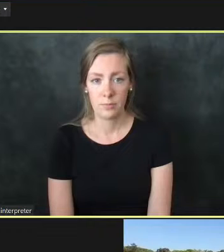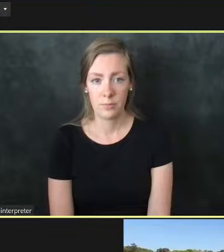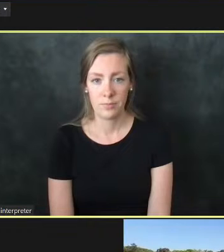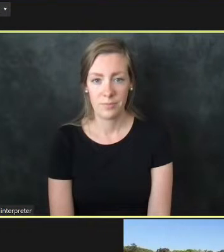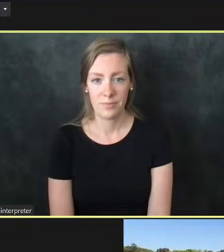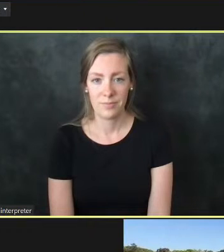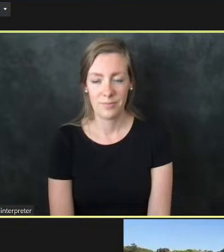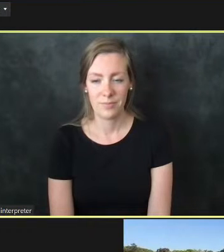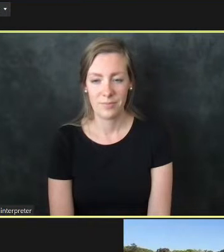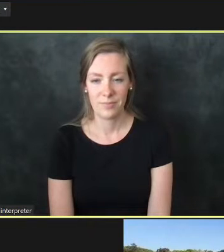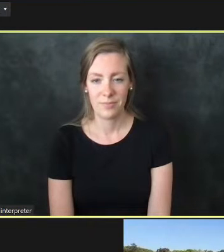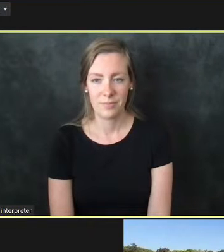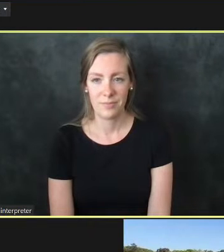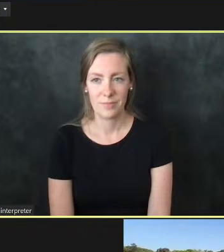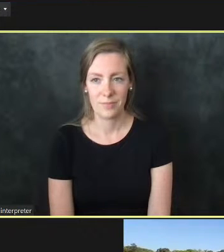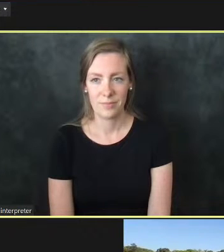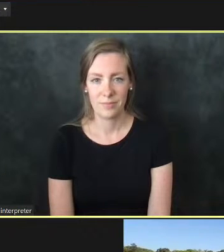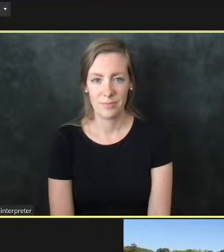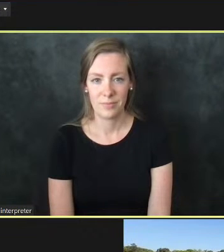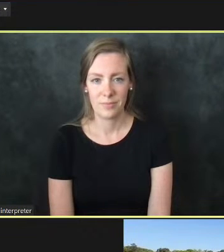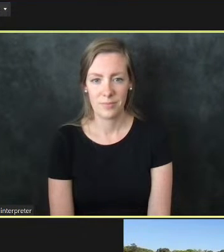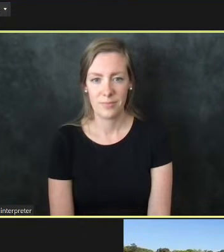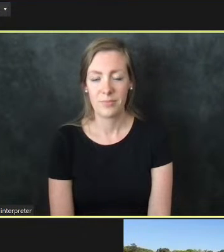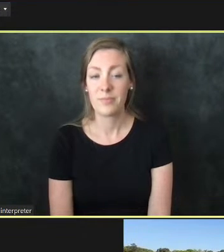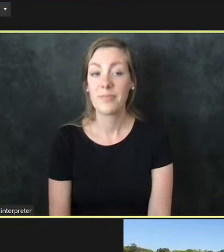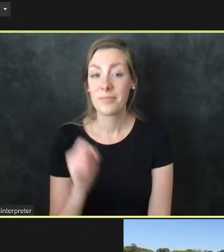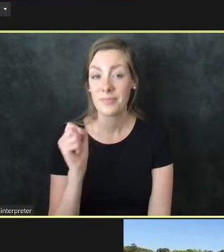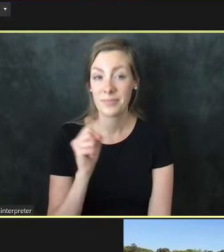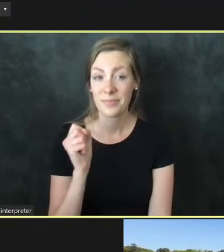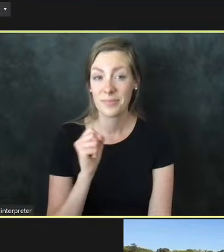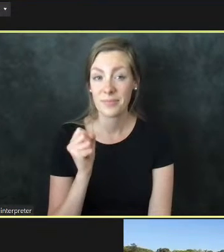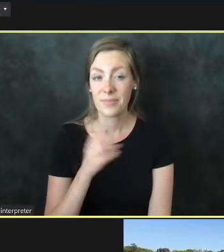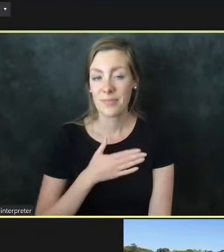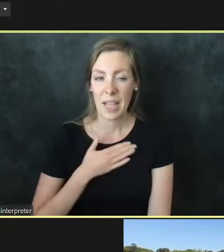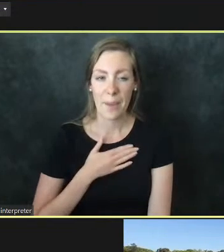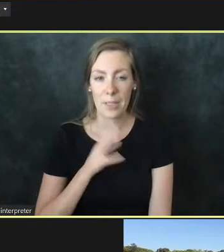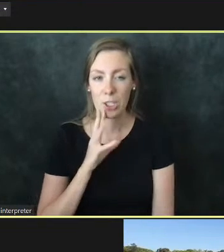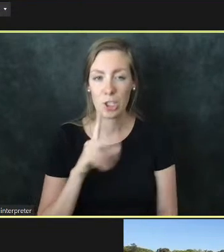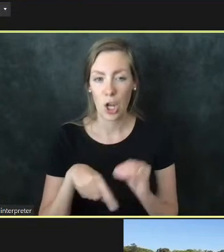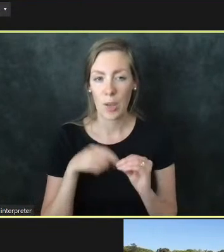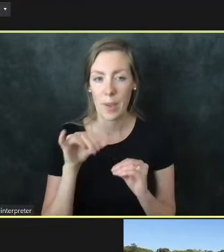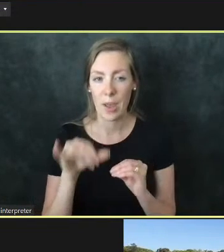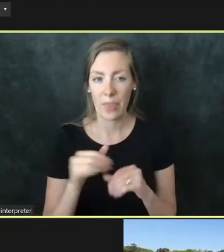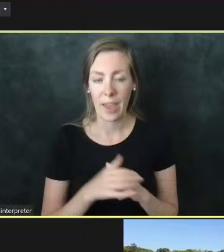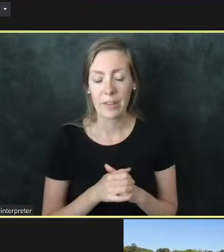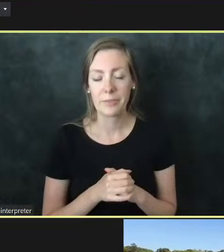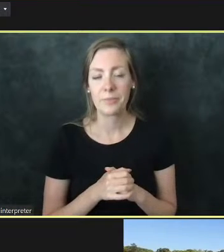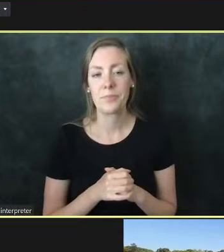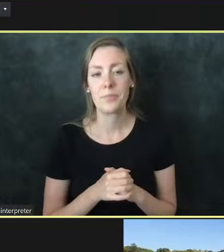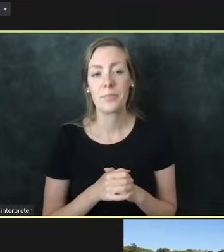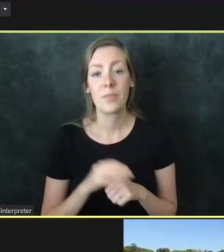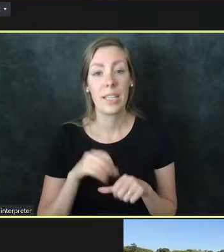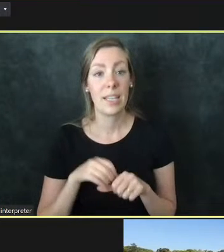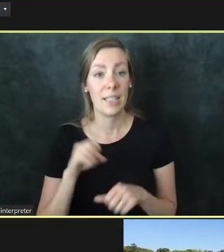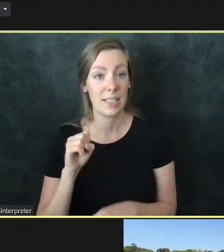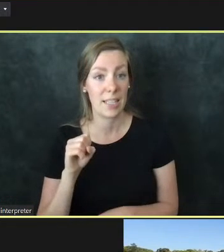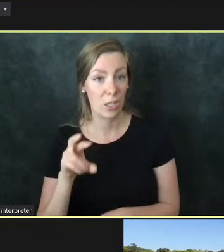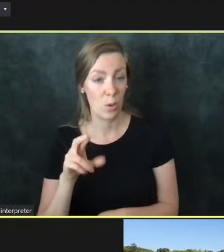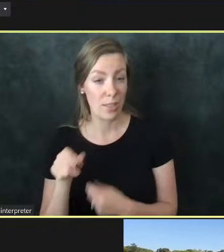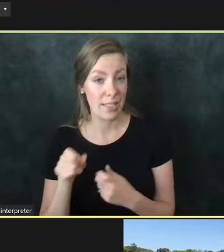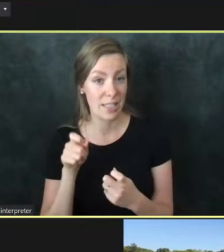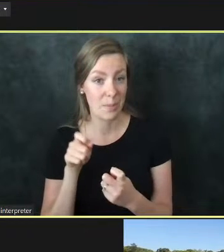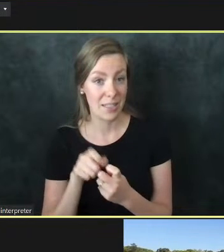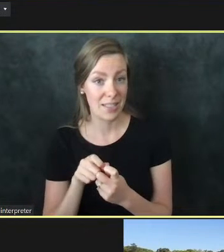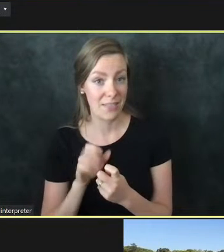Sorry about that. Yes, happy to talk to that. So in Santa Rosa specifically,